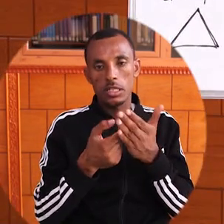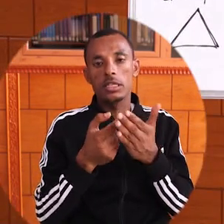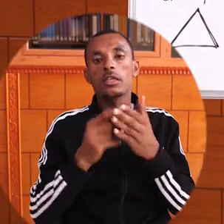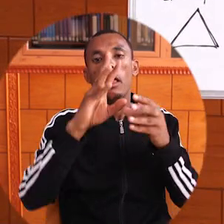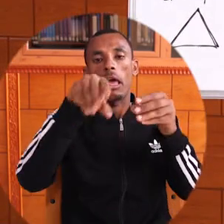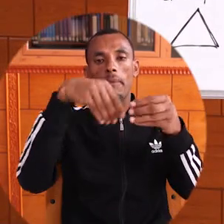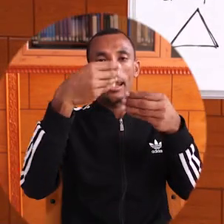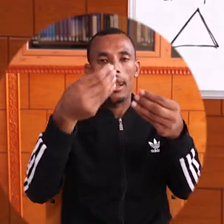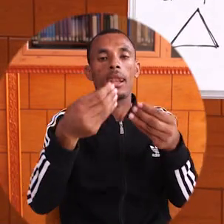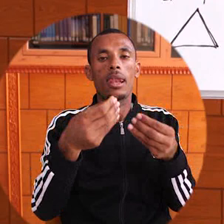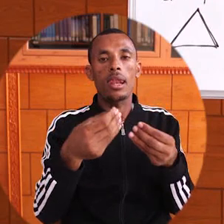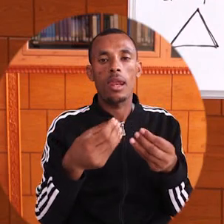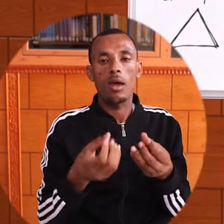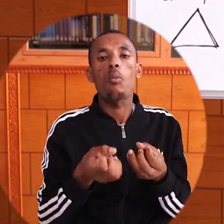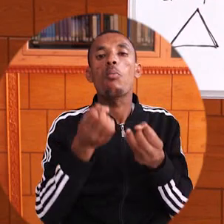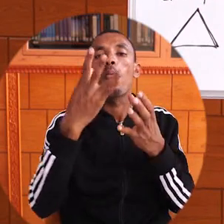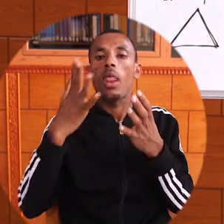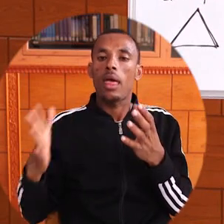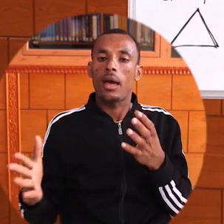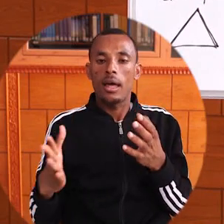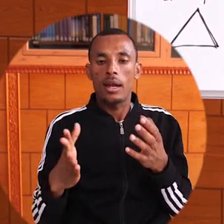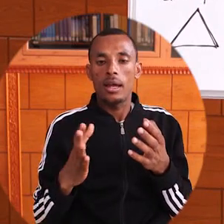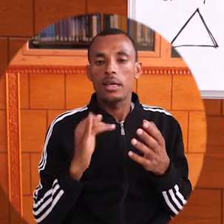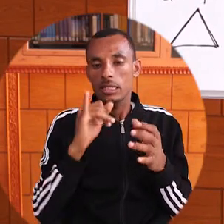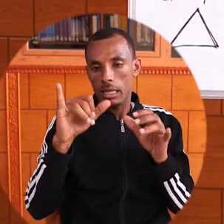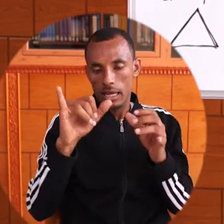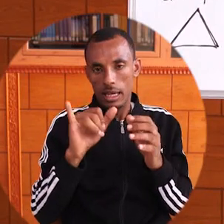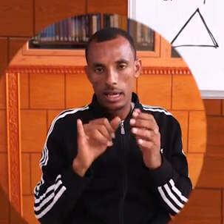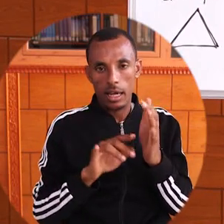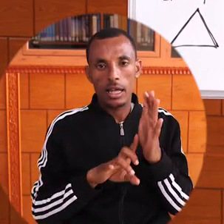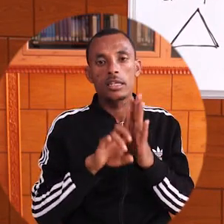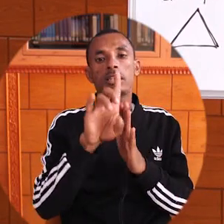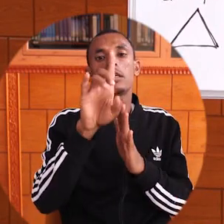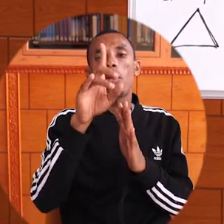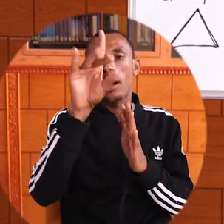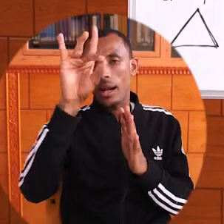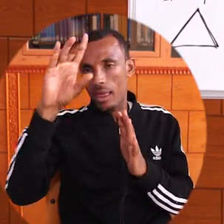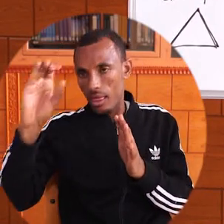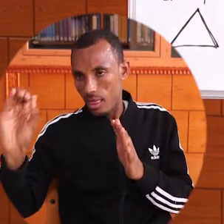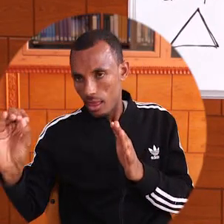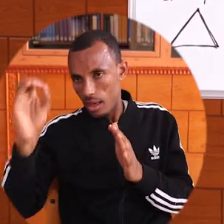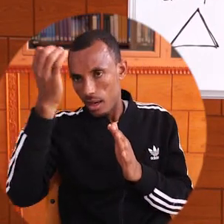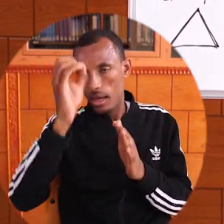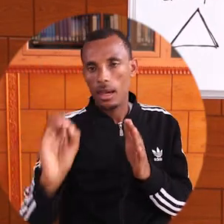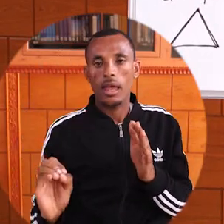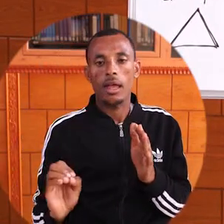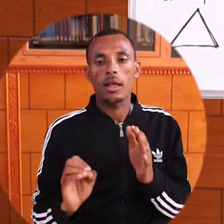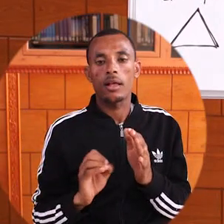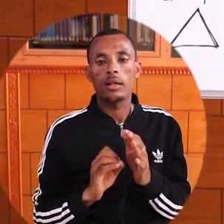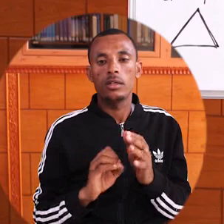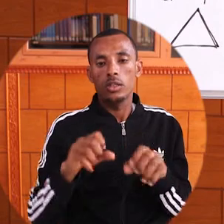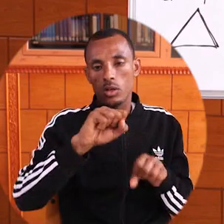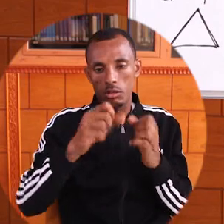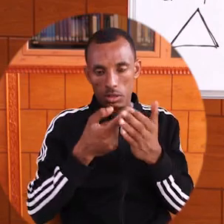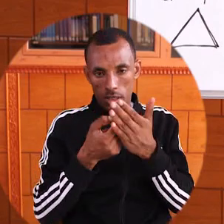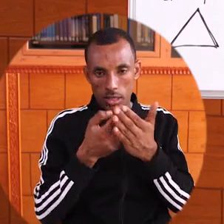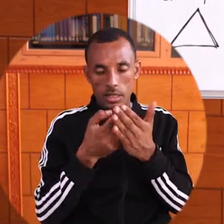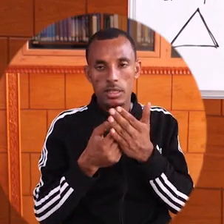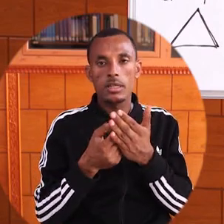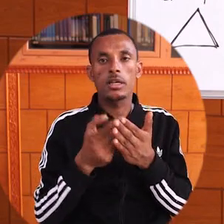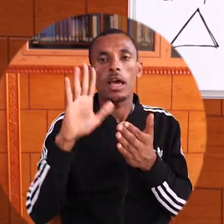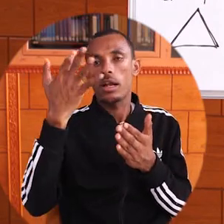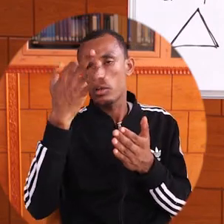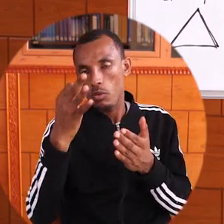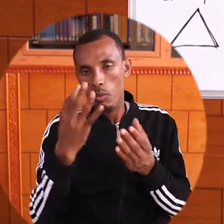given polygon having the degree measure is greater than 180 degree measures. So this kinds